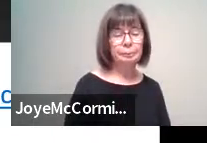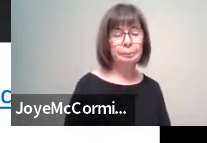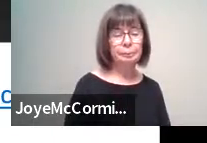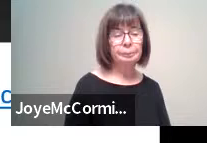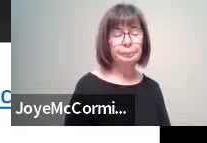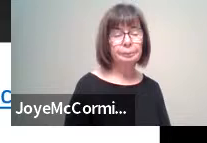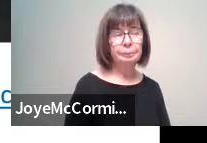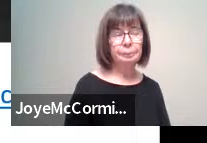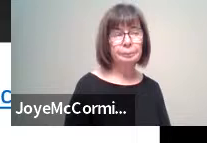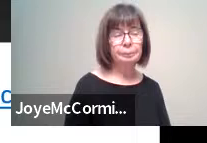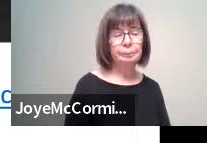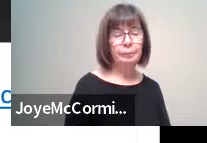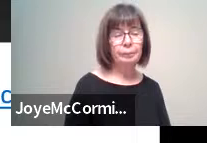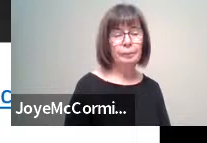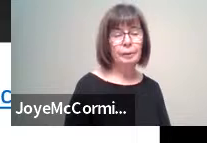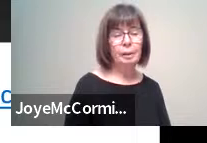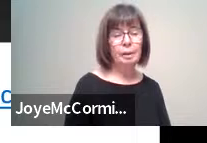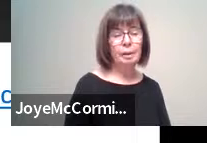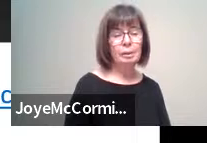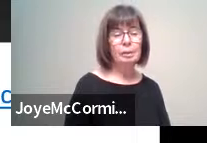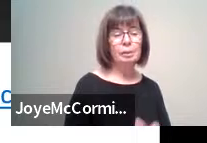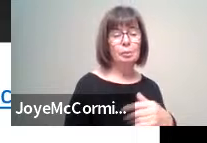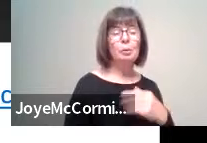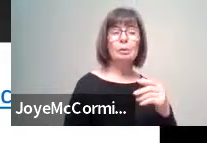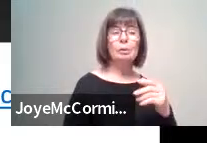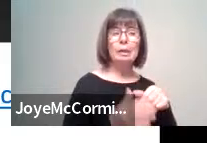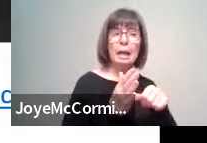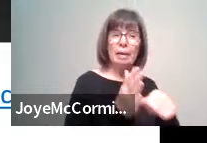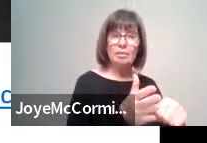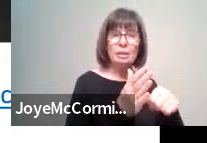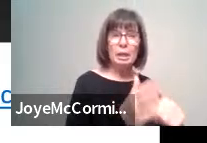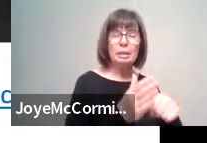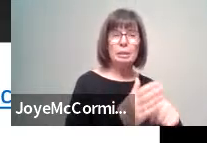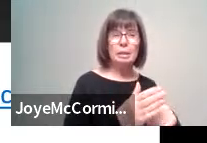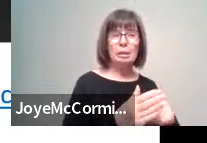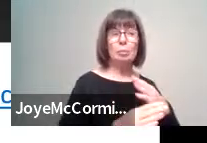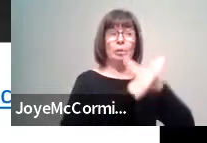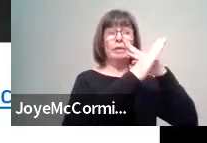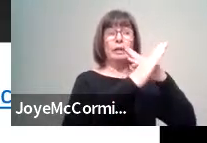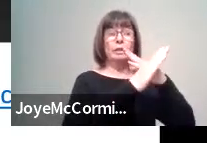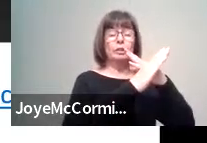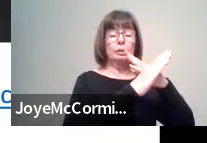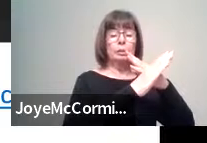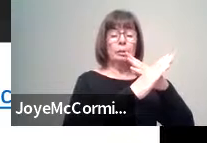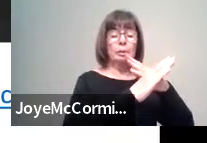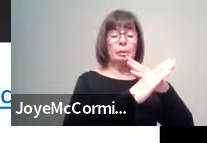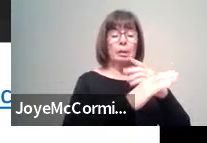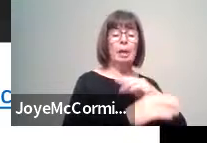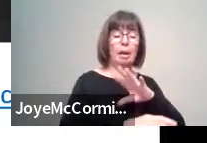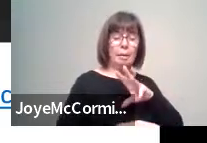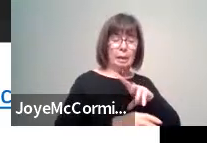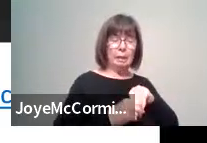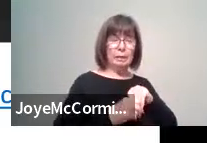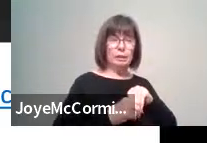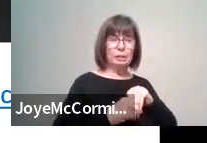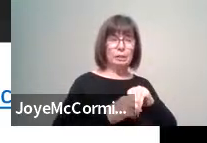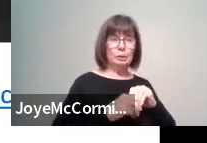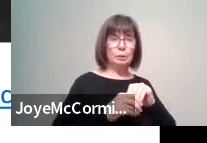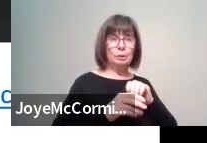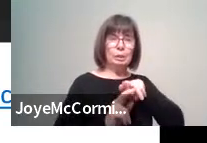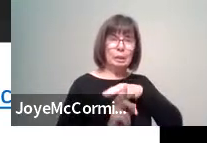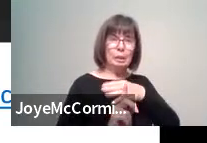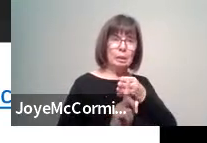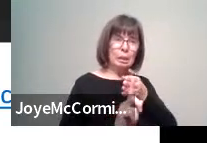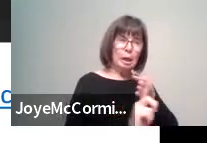We are prioritizing prevention of transmission, and that includes isolation